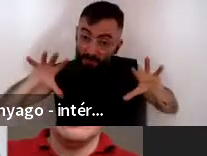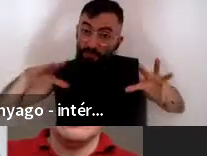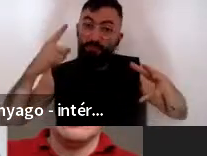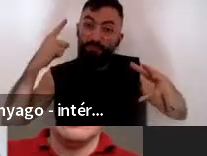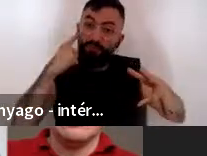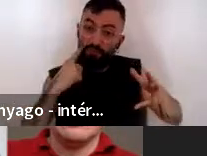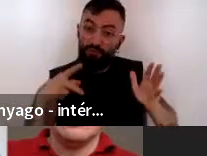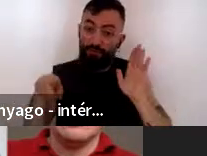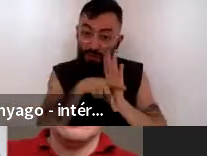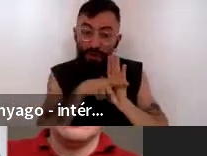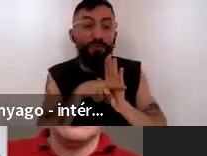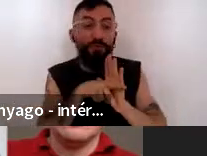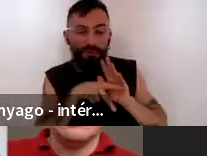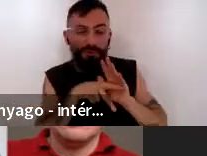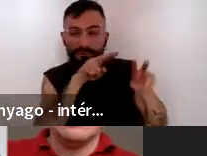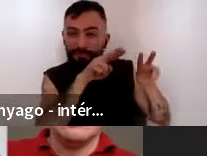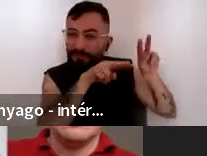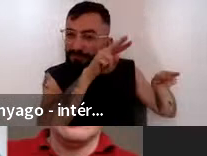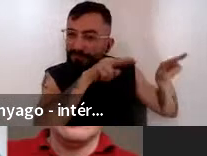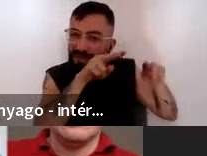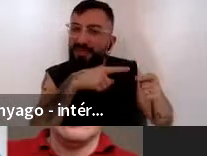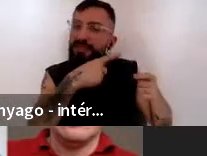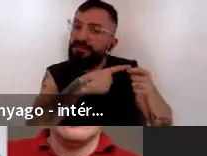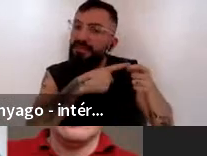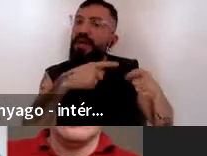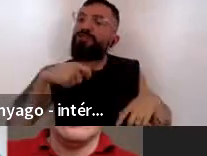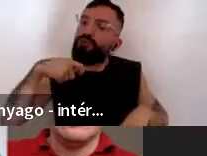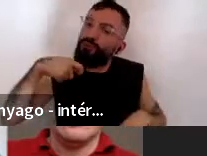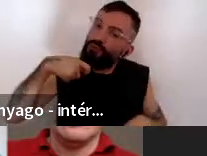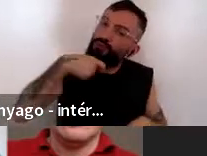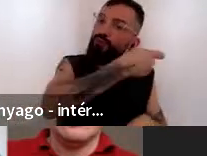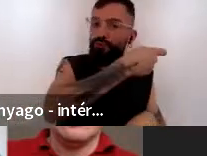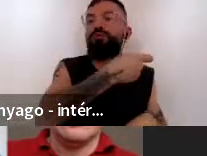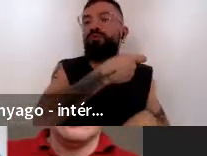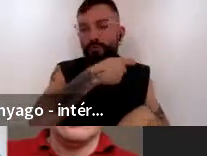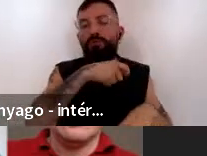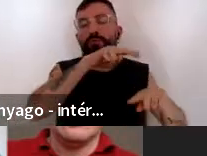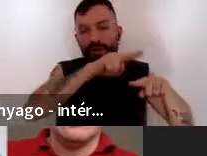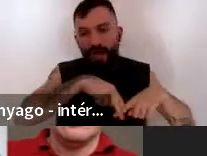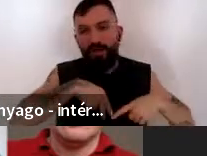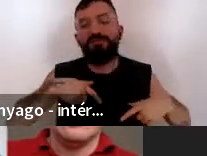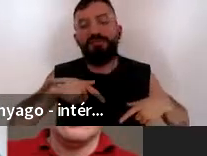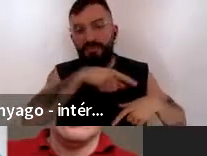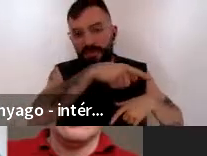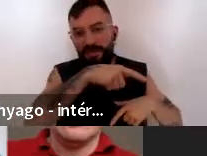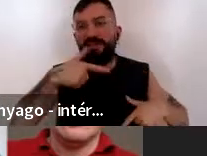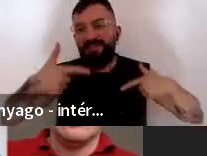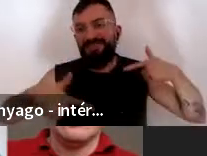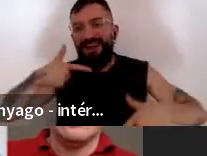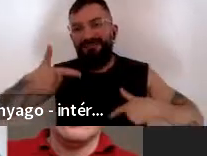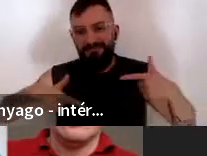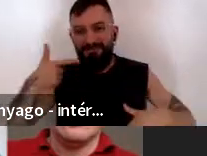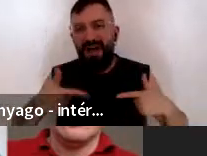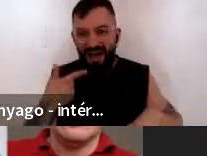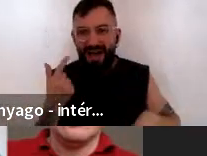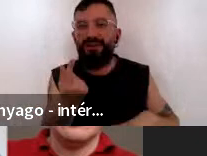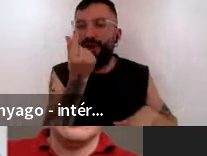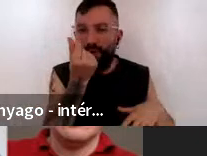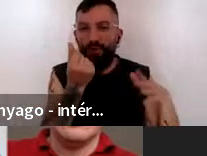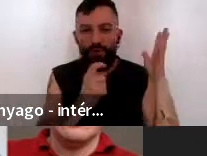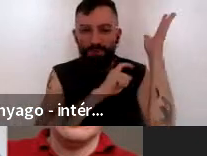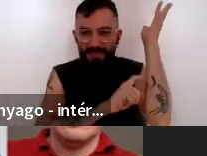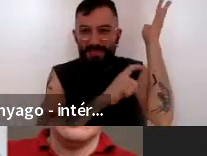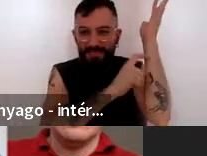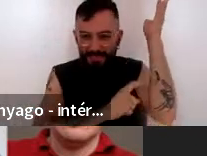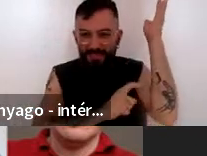to represent the city by that sign is because that's a main economic activity